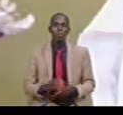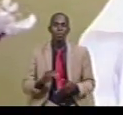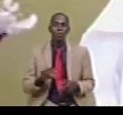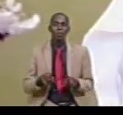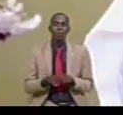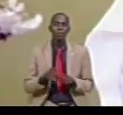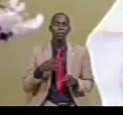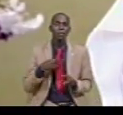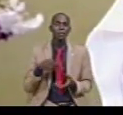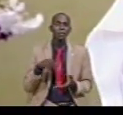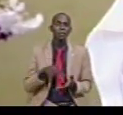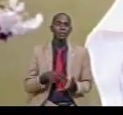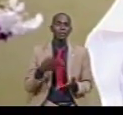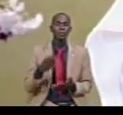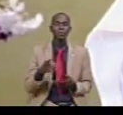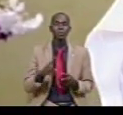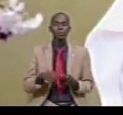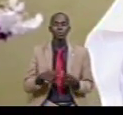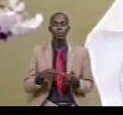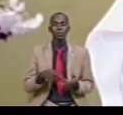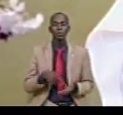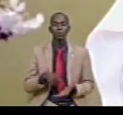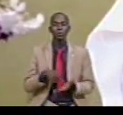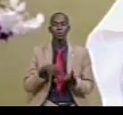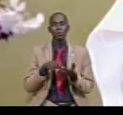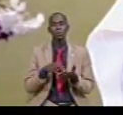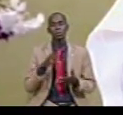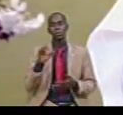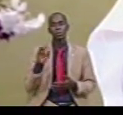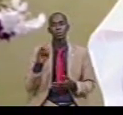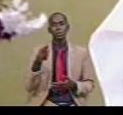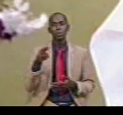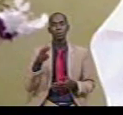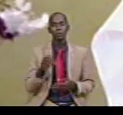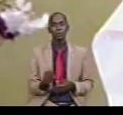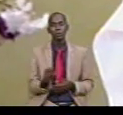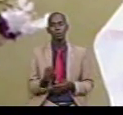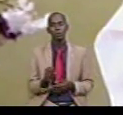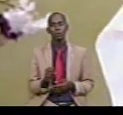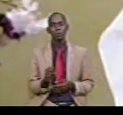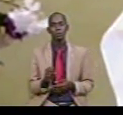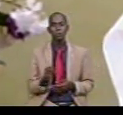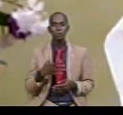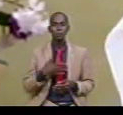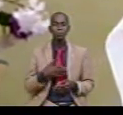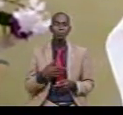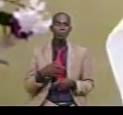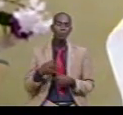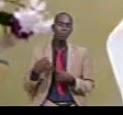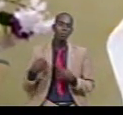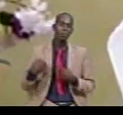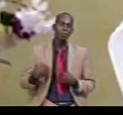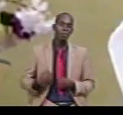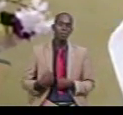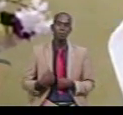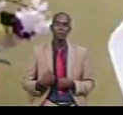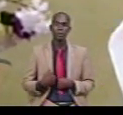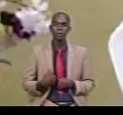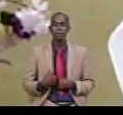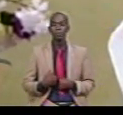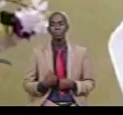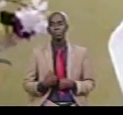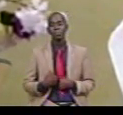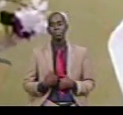D.Life Campus Fellowship worldwide, my heart swells with reverence and gratitude. Today,